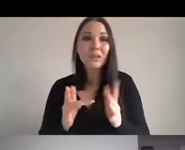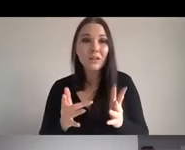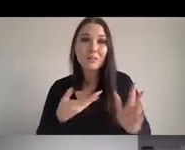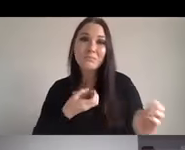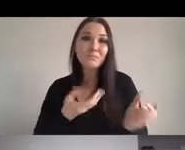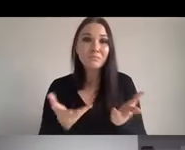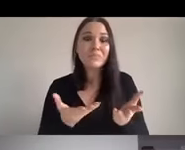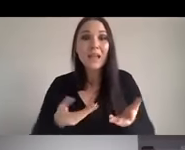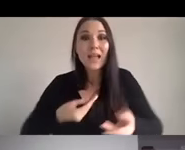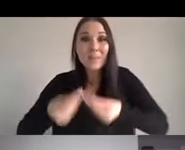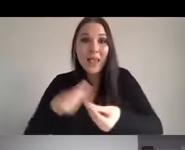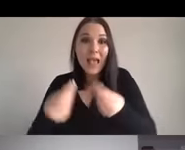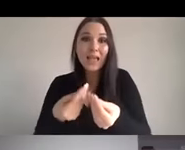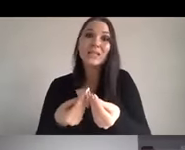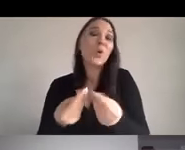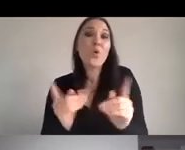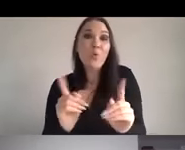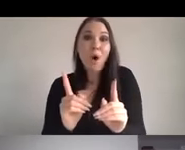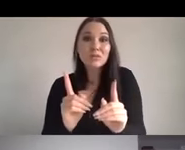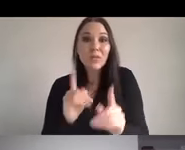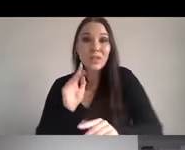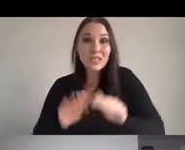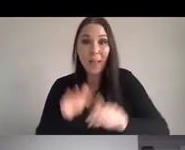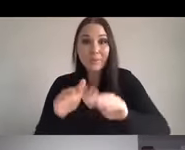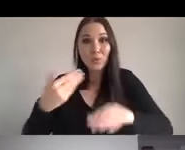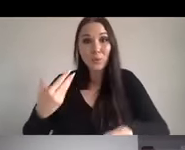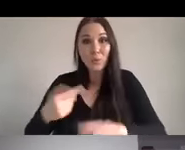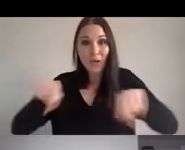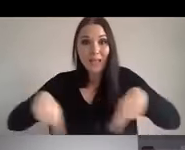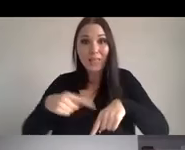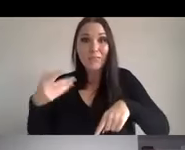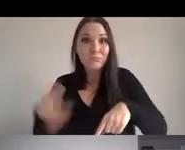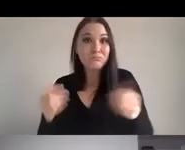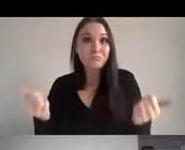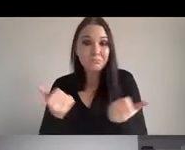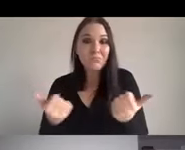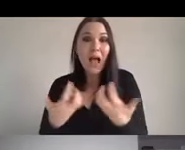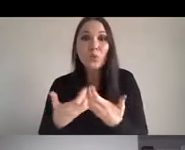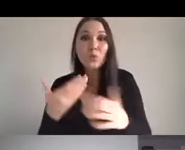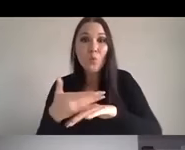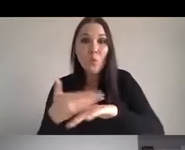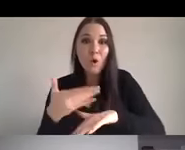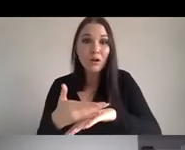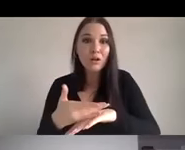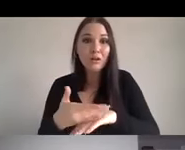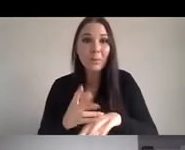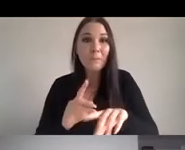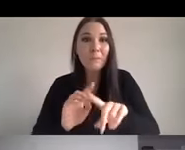explain in-house, like what are the automation steps that we've done? How does that work? But that's a little